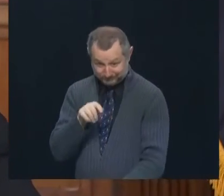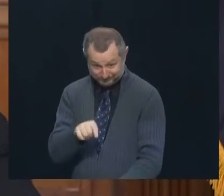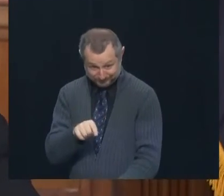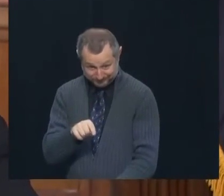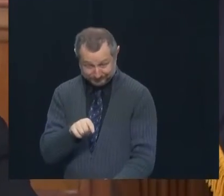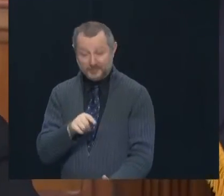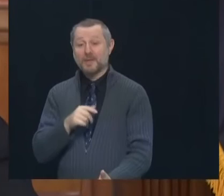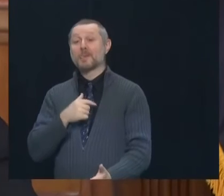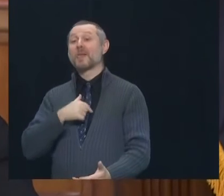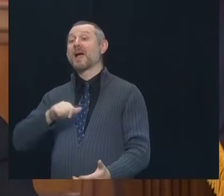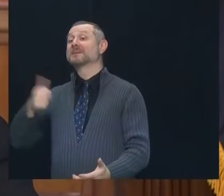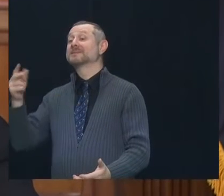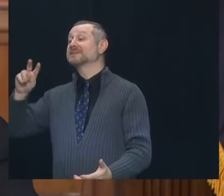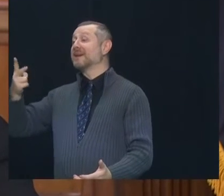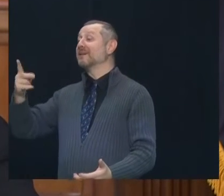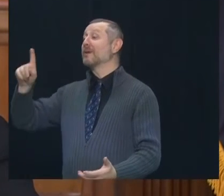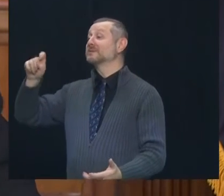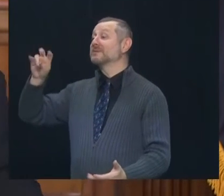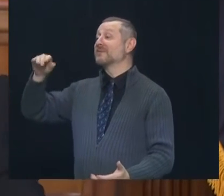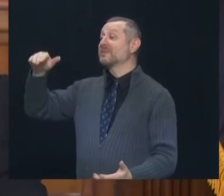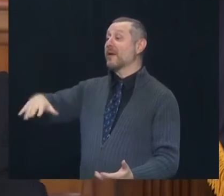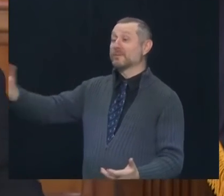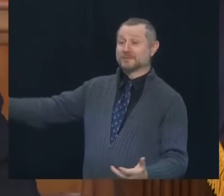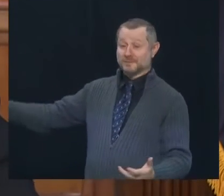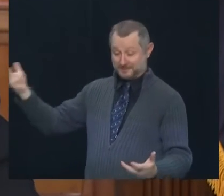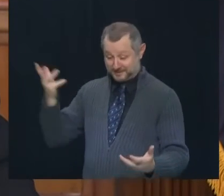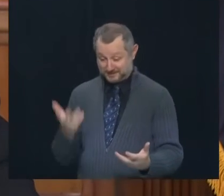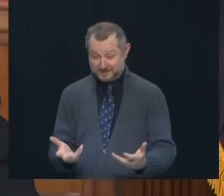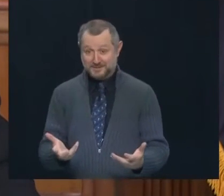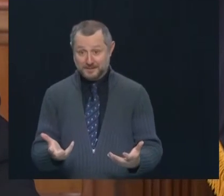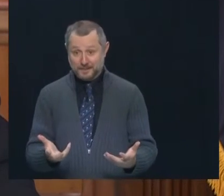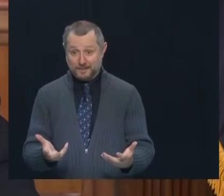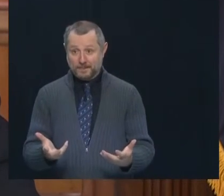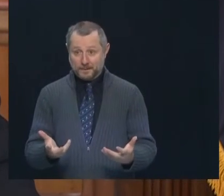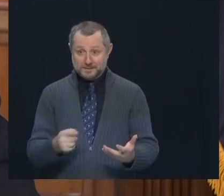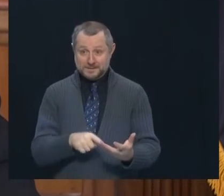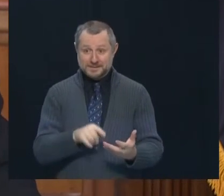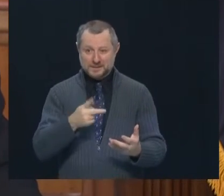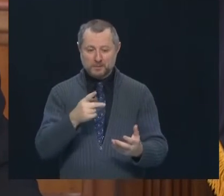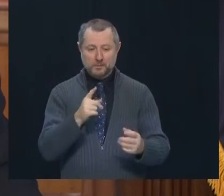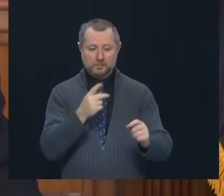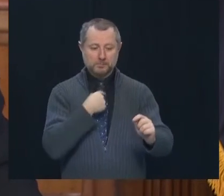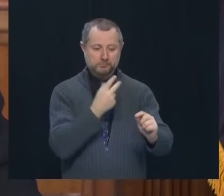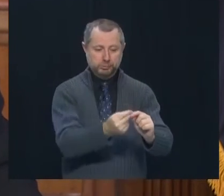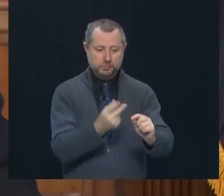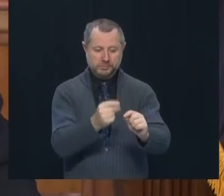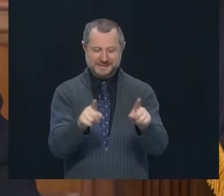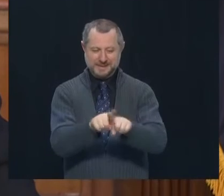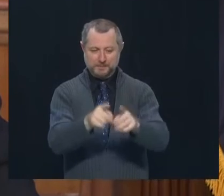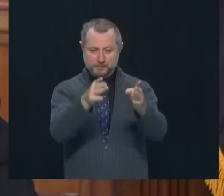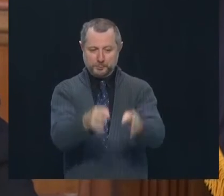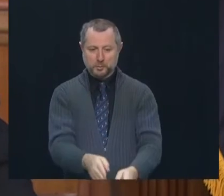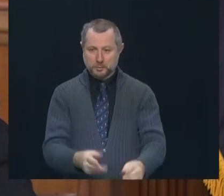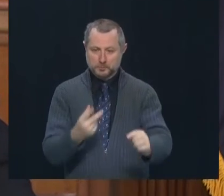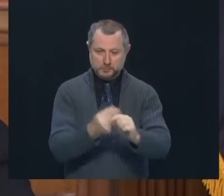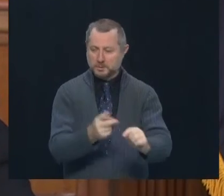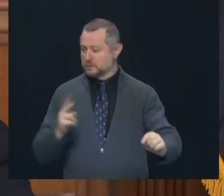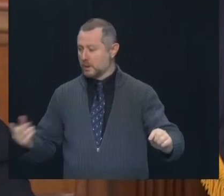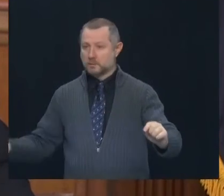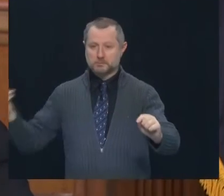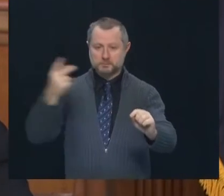second 170,000 doses for the second dose for those people, basically in